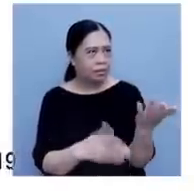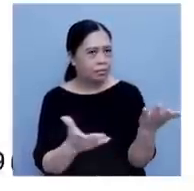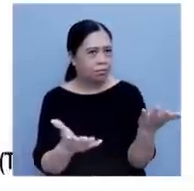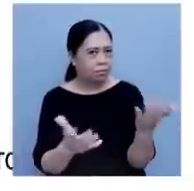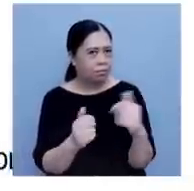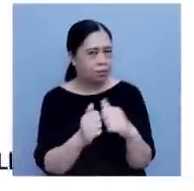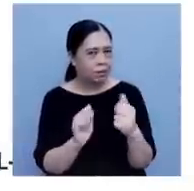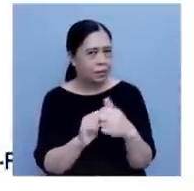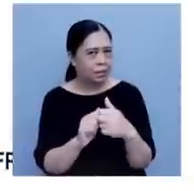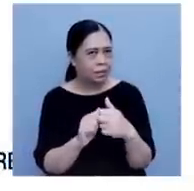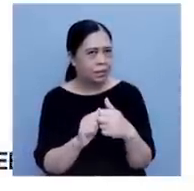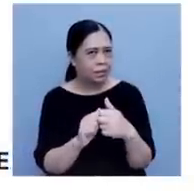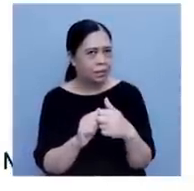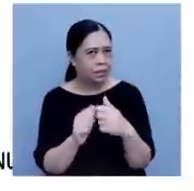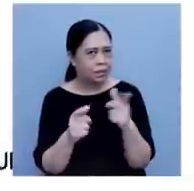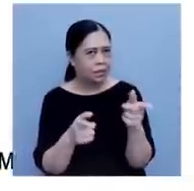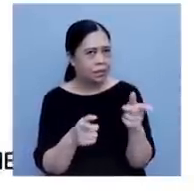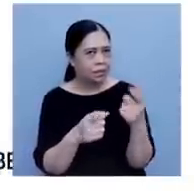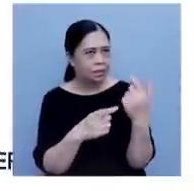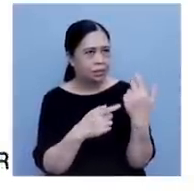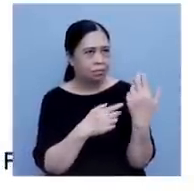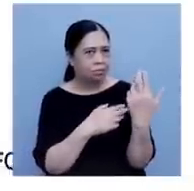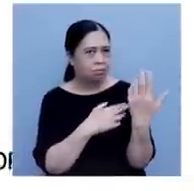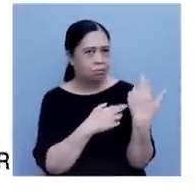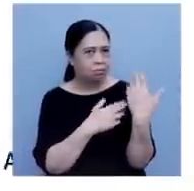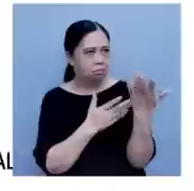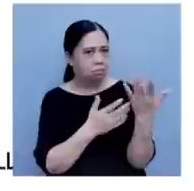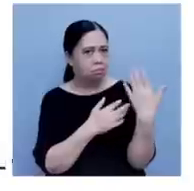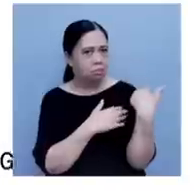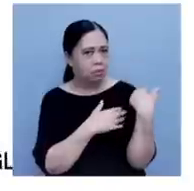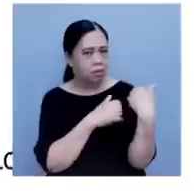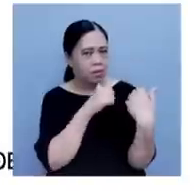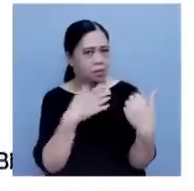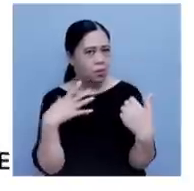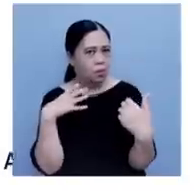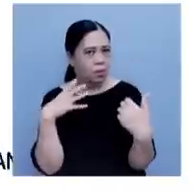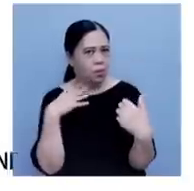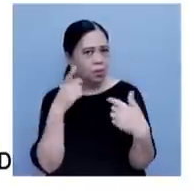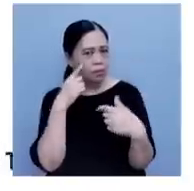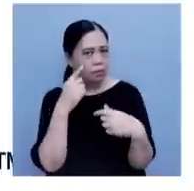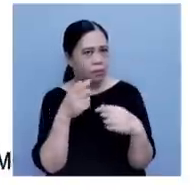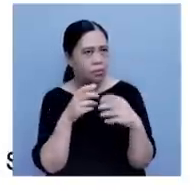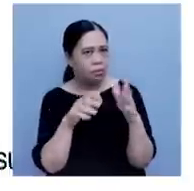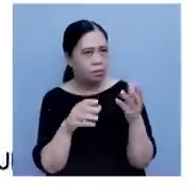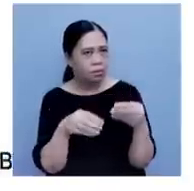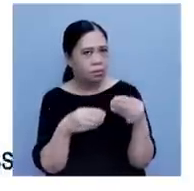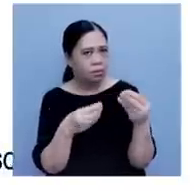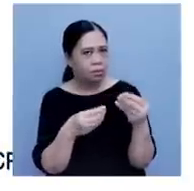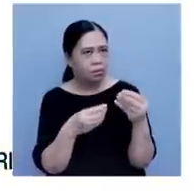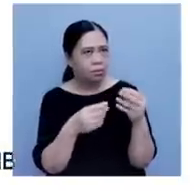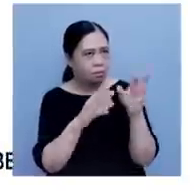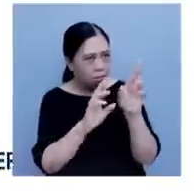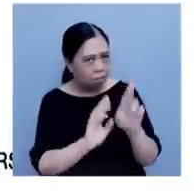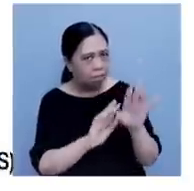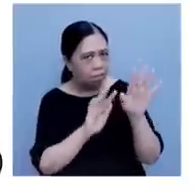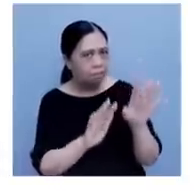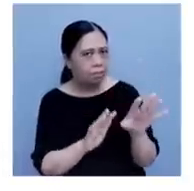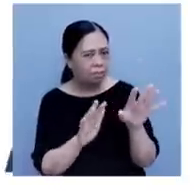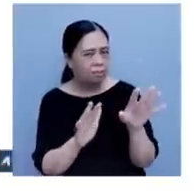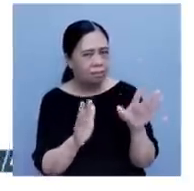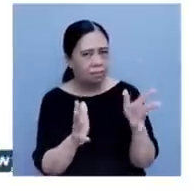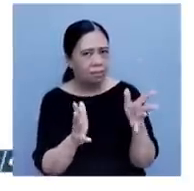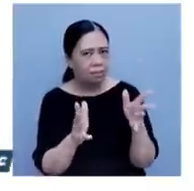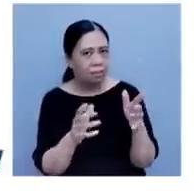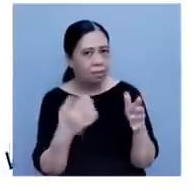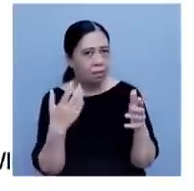incumbent upon them not to wait for this parliamentary courtesy to be extended, but just